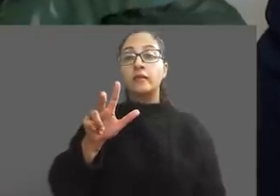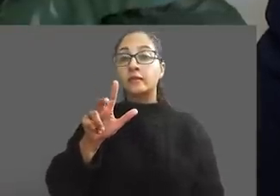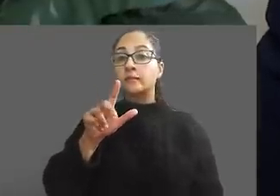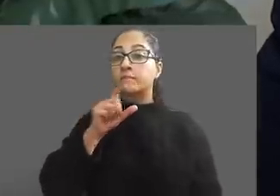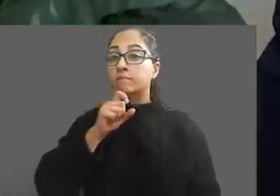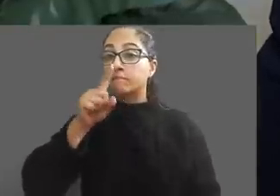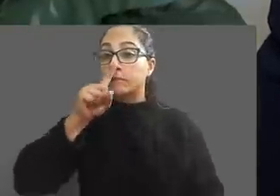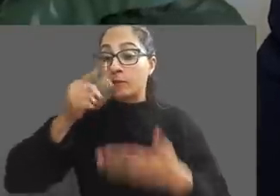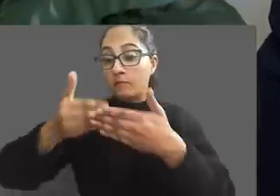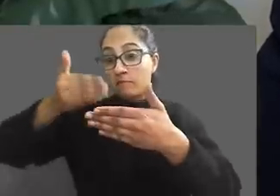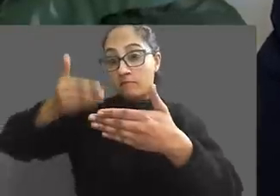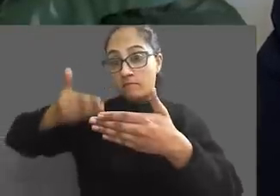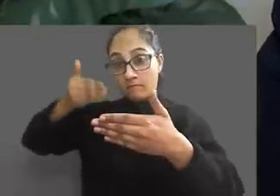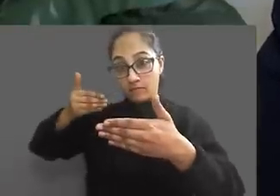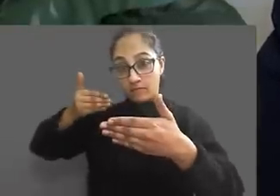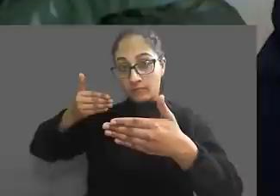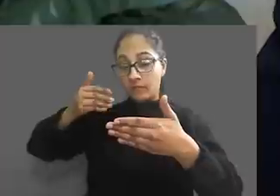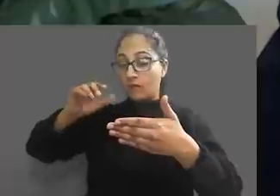In